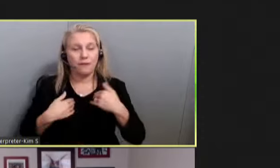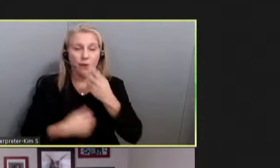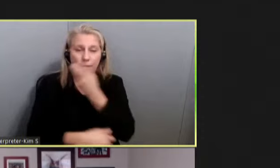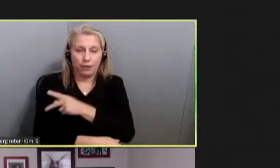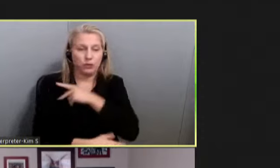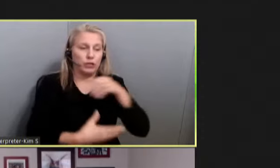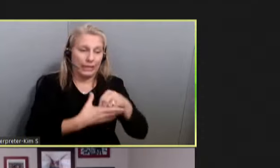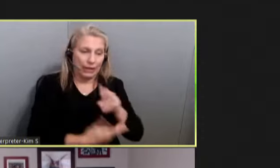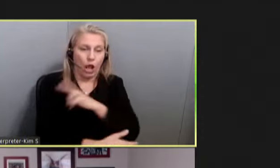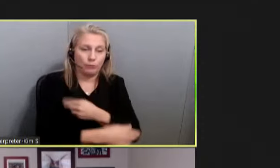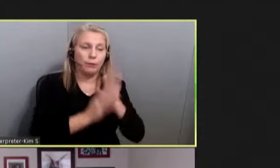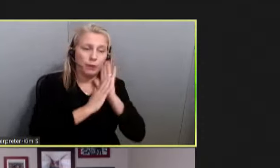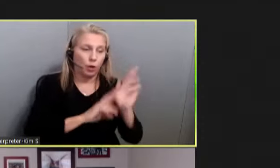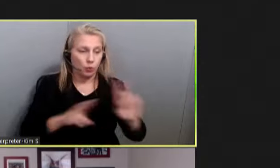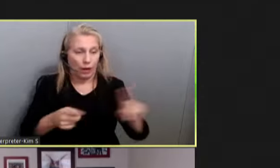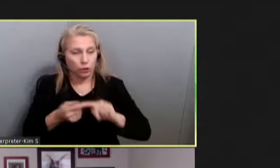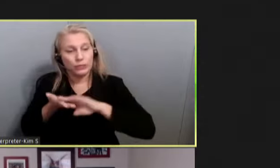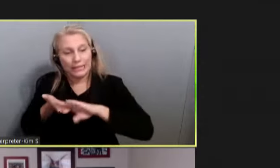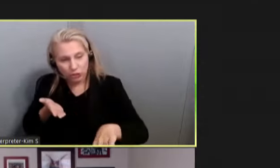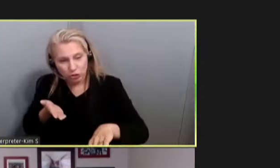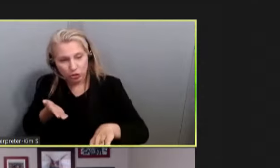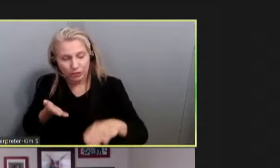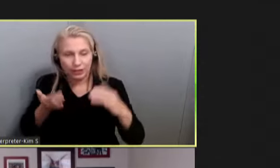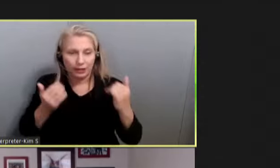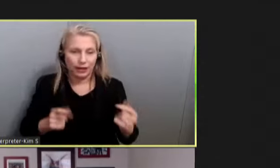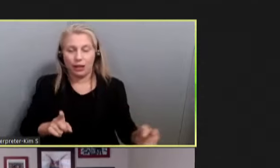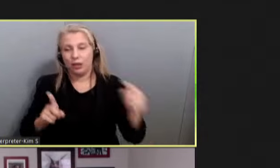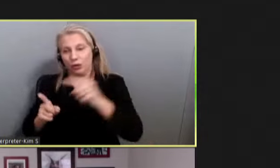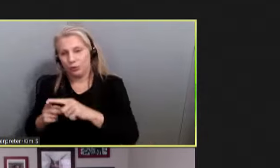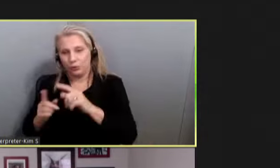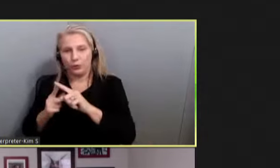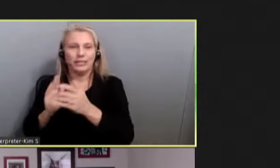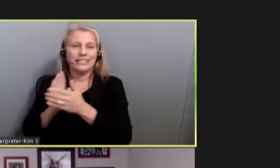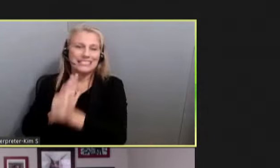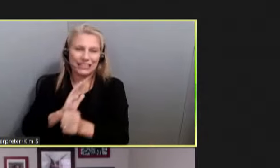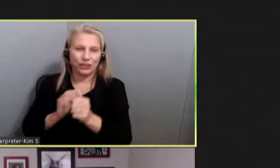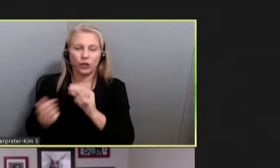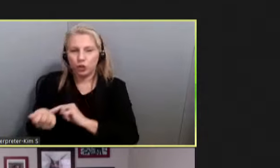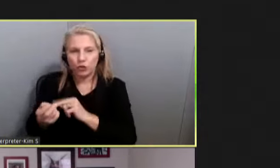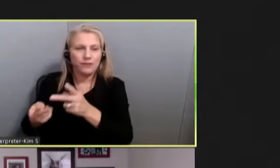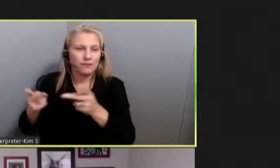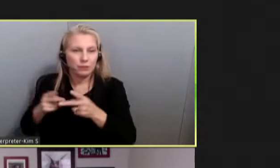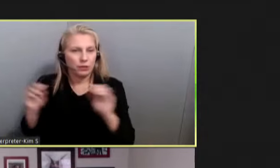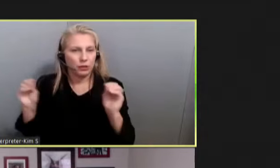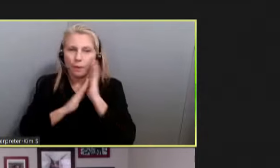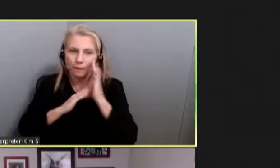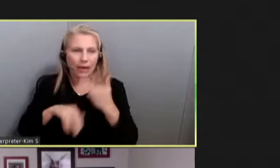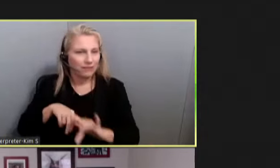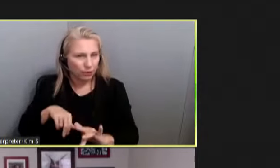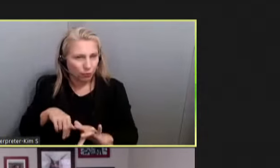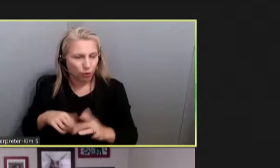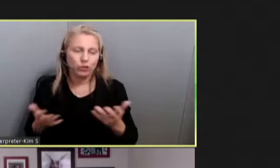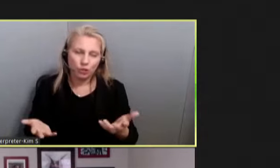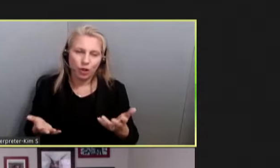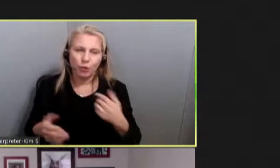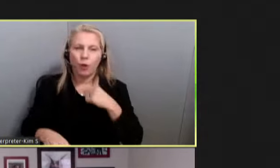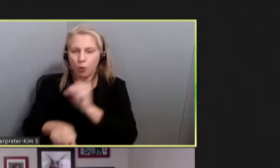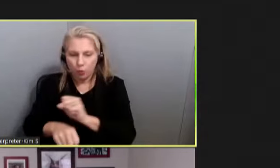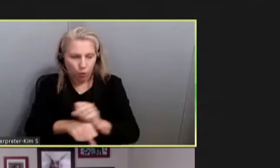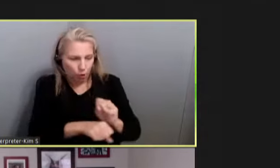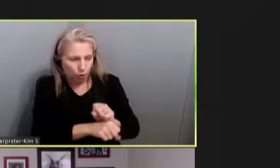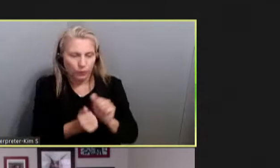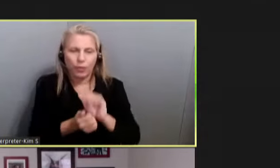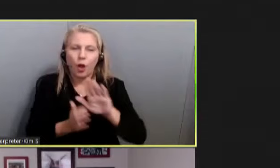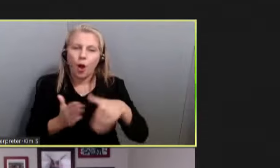hospital bed who are ready to be discharged to a skilled nursing facility, but there's no bed available. And so we are working with all of our skilled